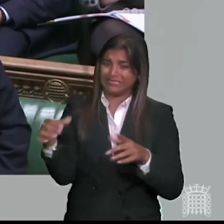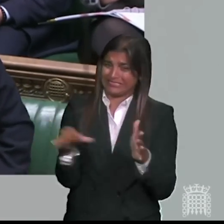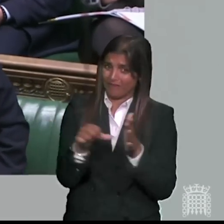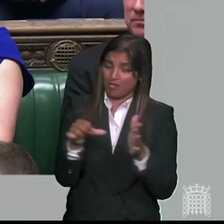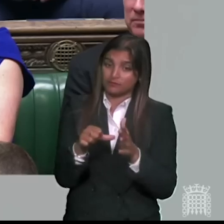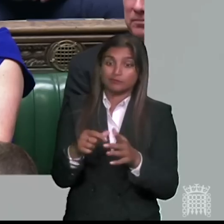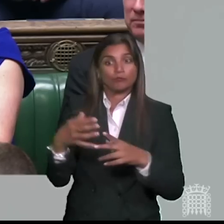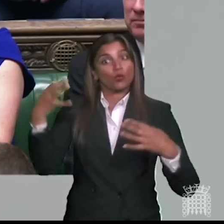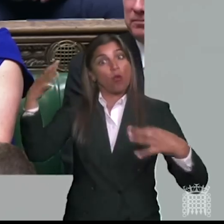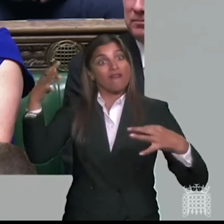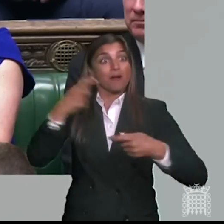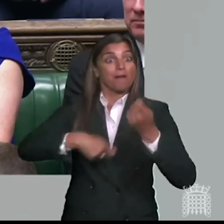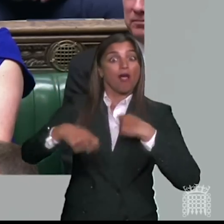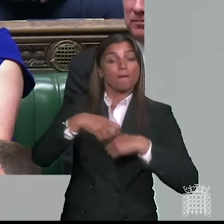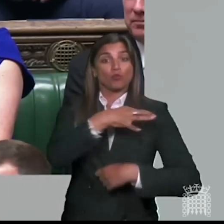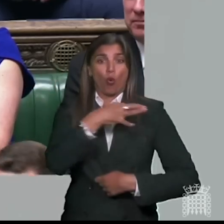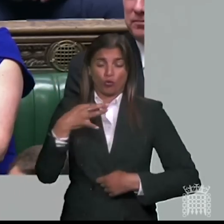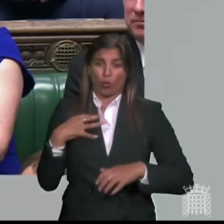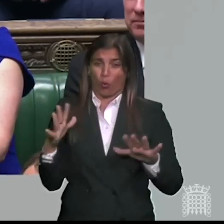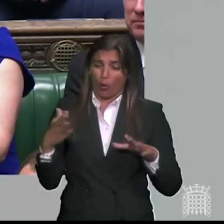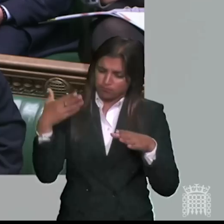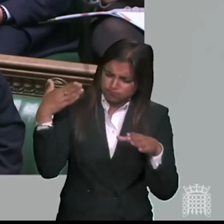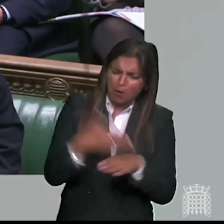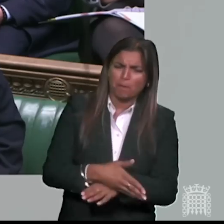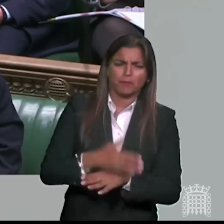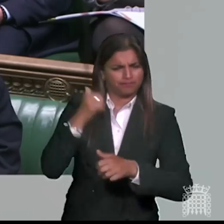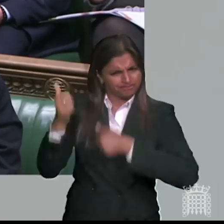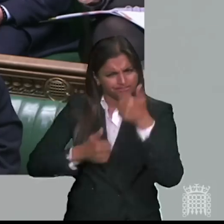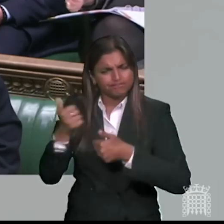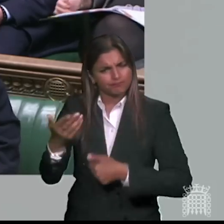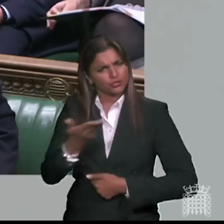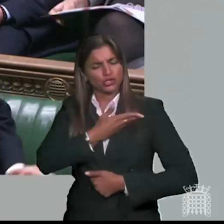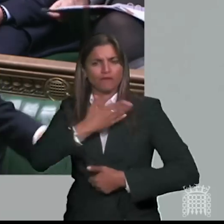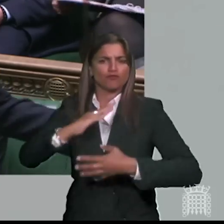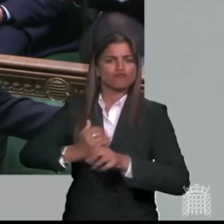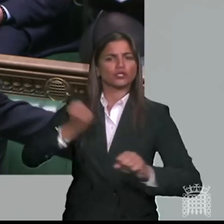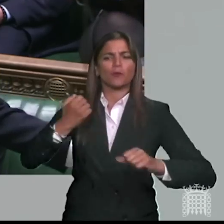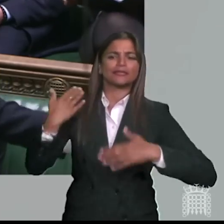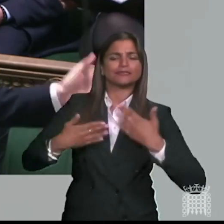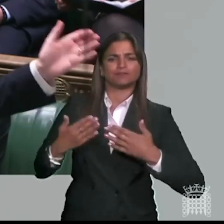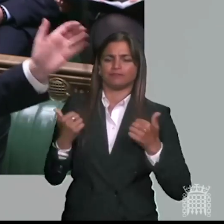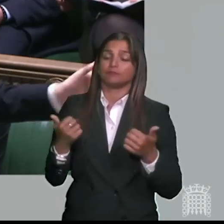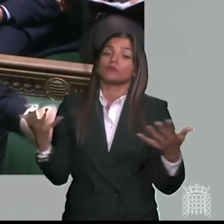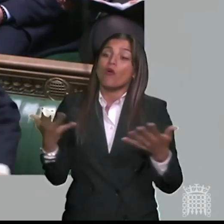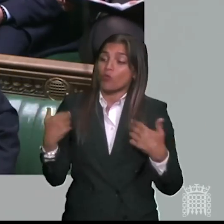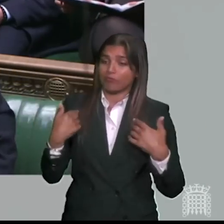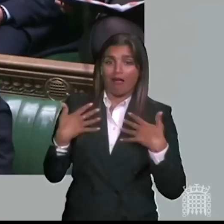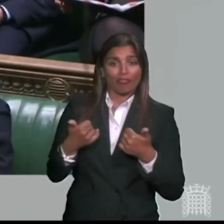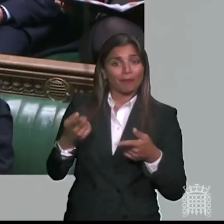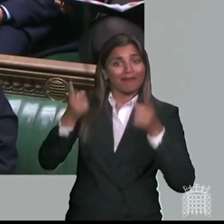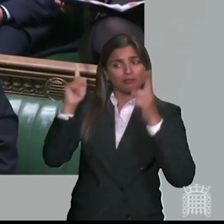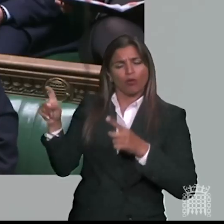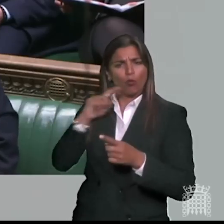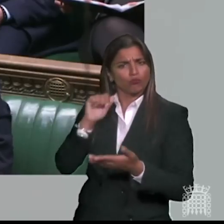qualify as a doctor, so they thoroughly deserve their graduation ceremony. And, of course, health ministers will be very happy